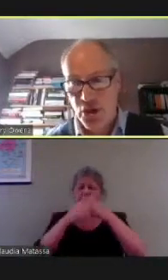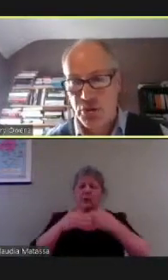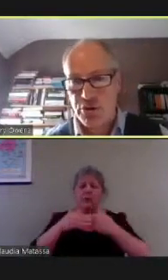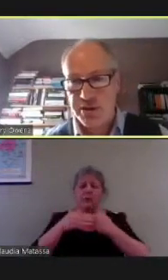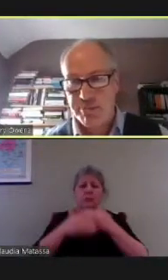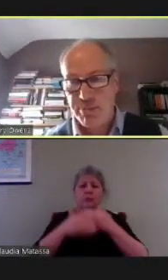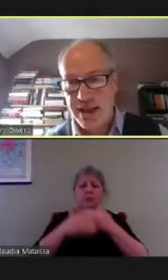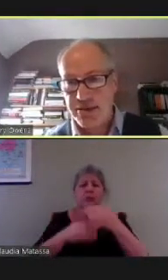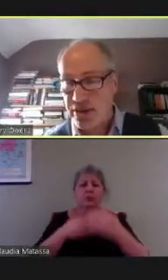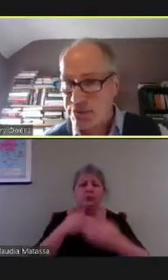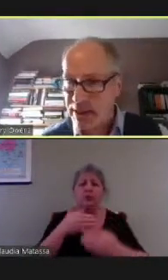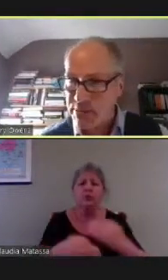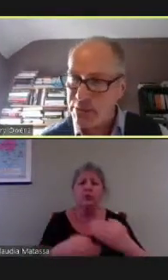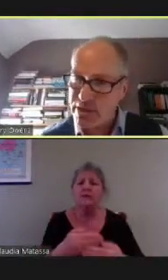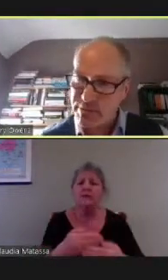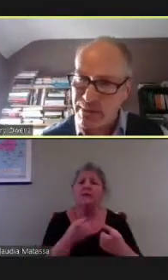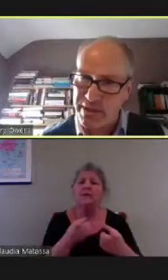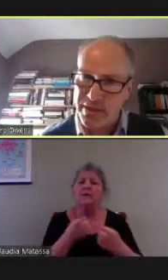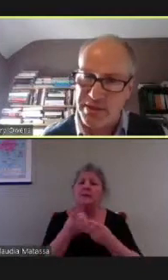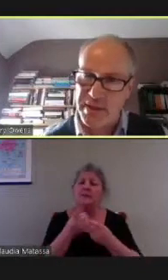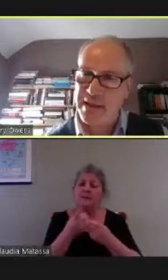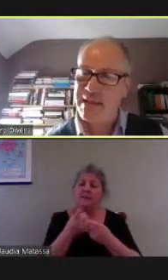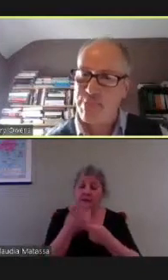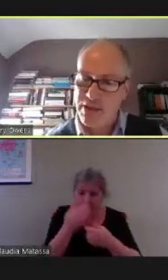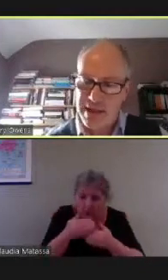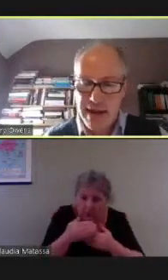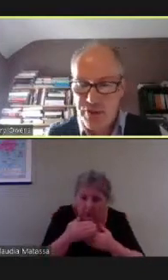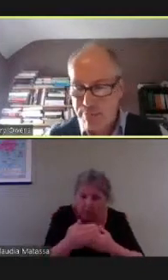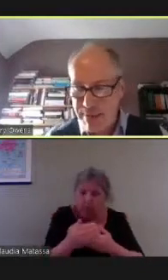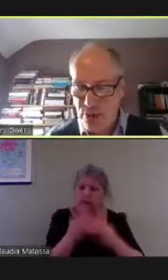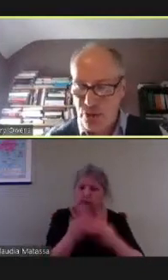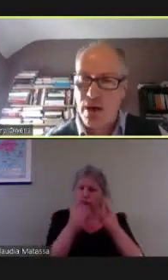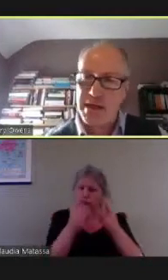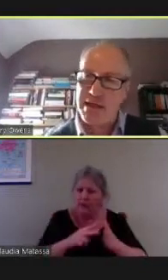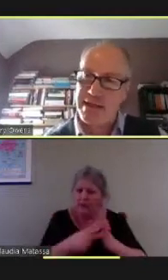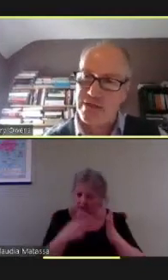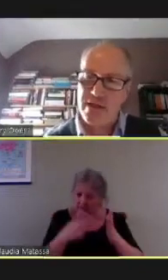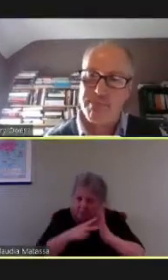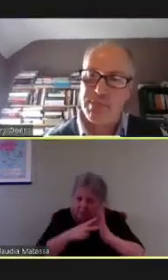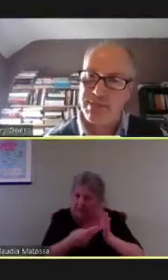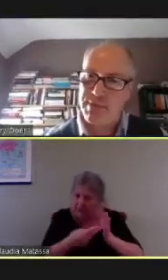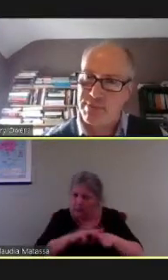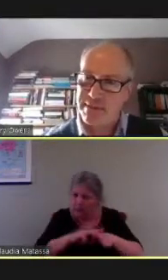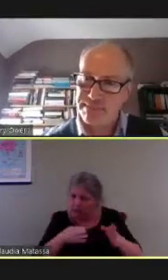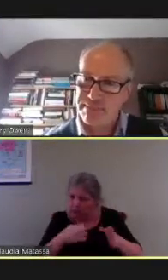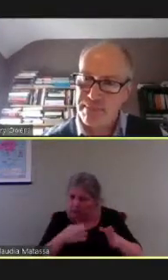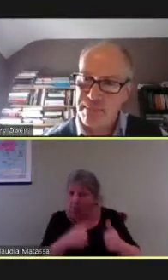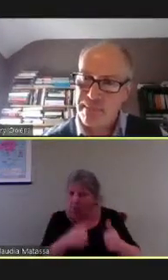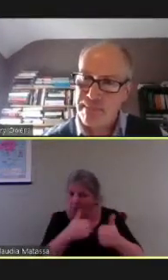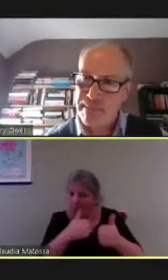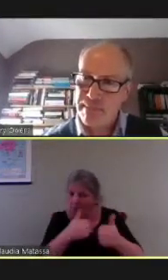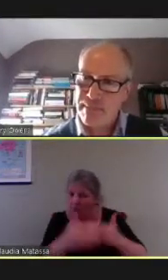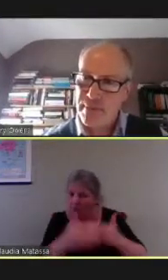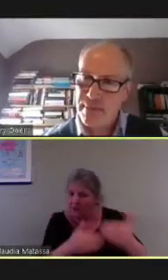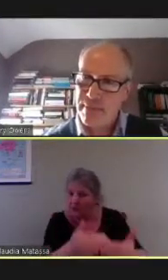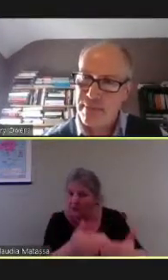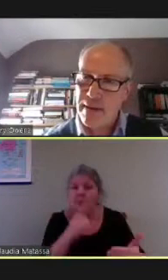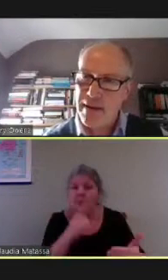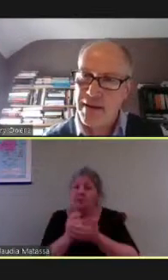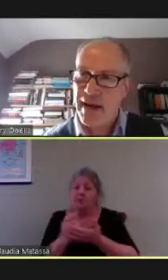it does go according to plan sometimes, but sometimes it doesn't, especially, and the people who are getting out.